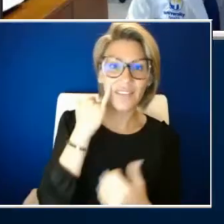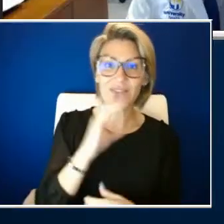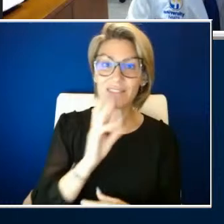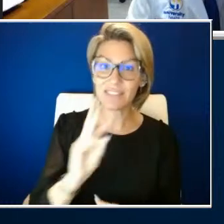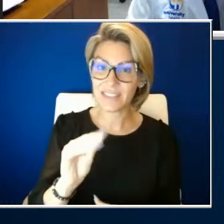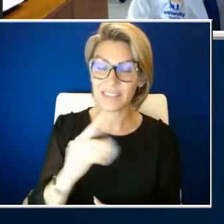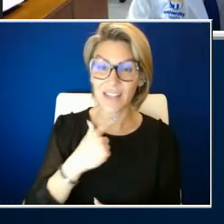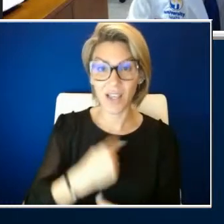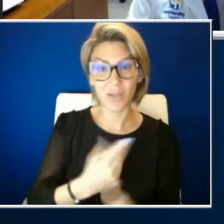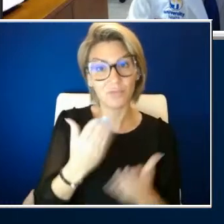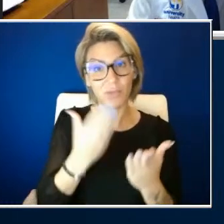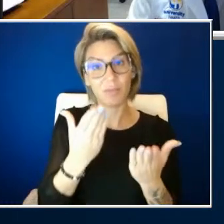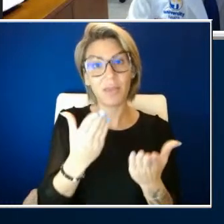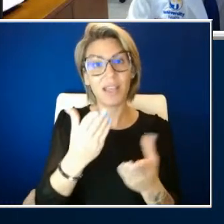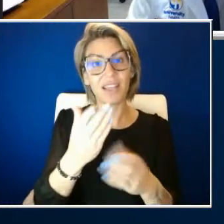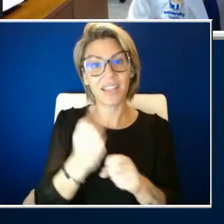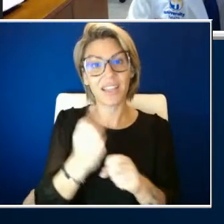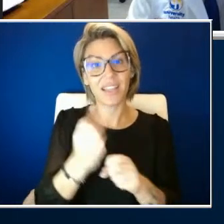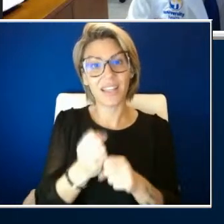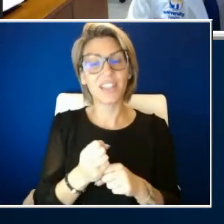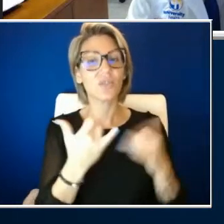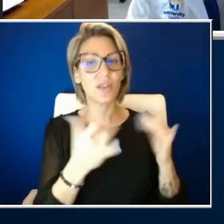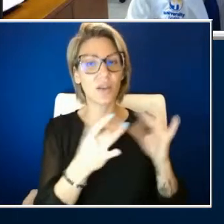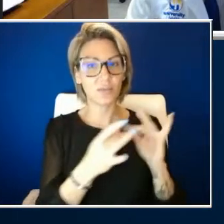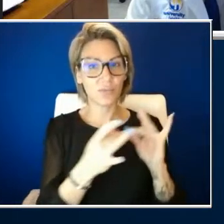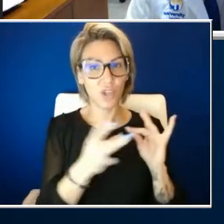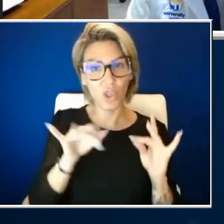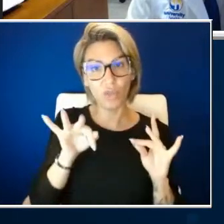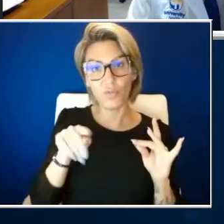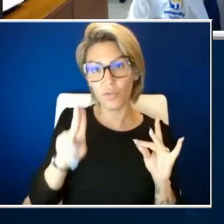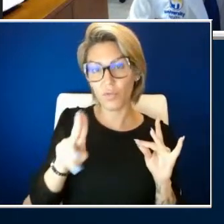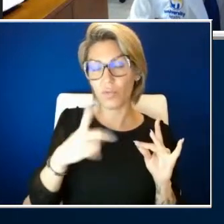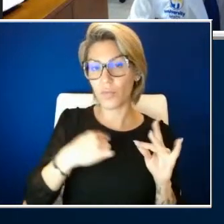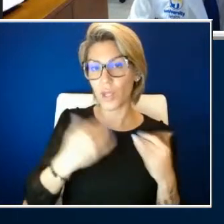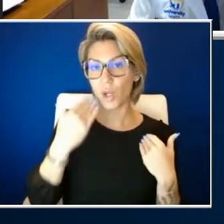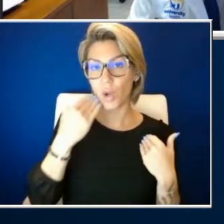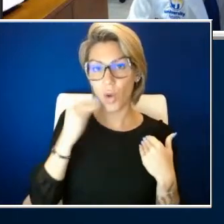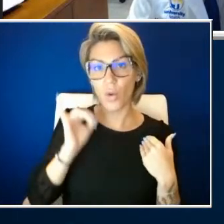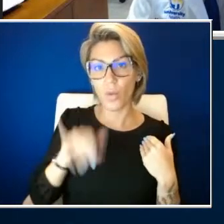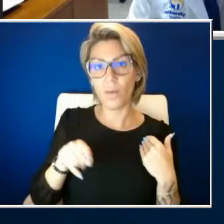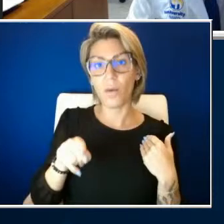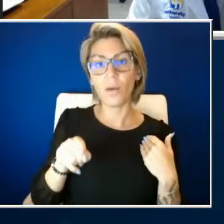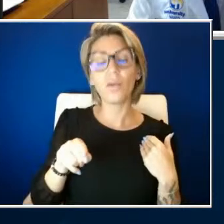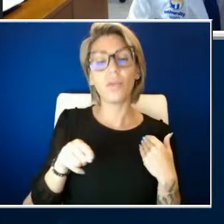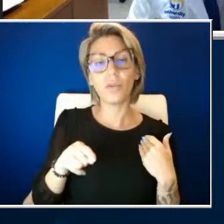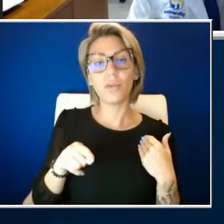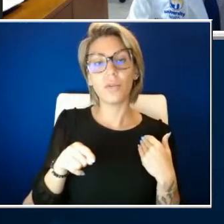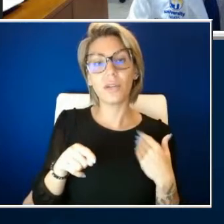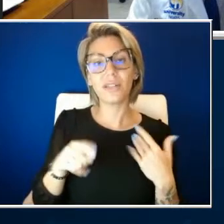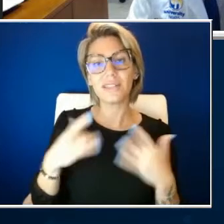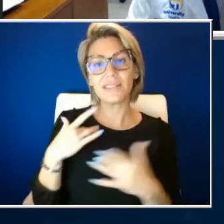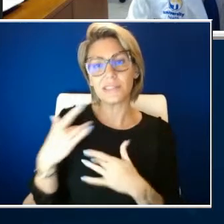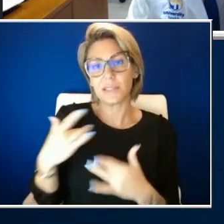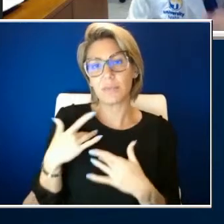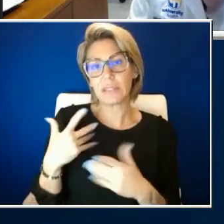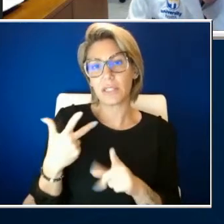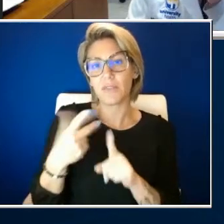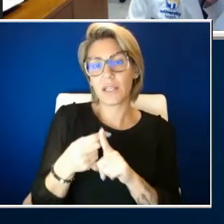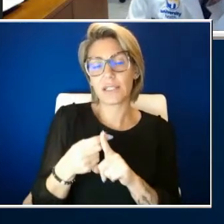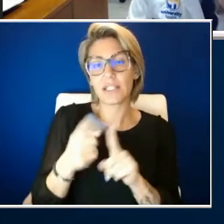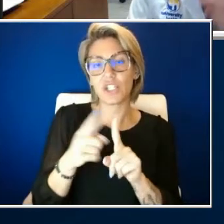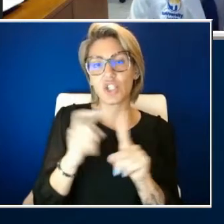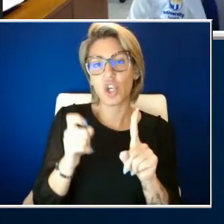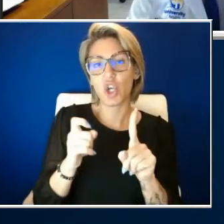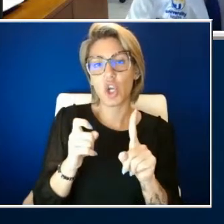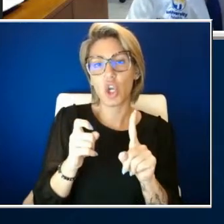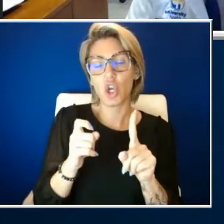So let's touch briefly on influenza. We know that influenza is usually the vaccines are based on what's going on in the southern hemisphere. There have been